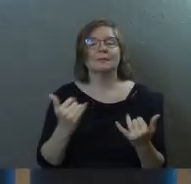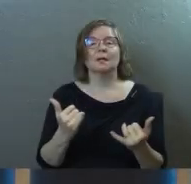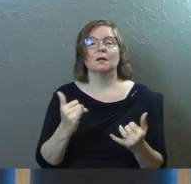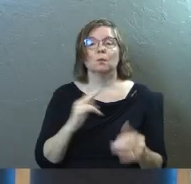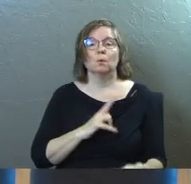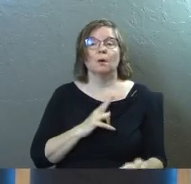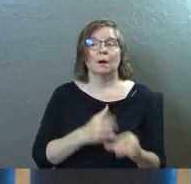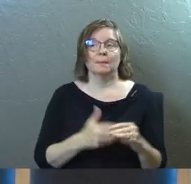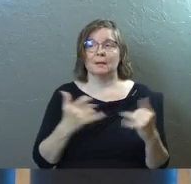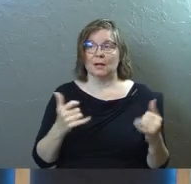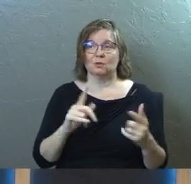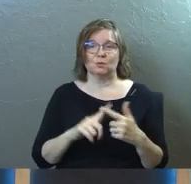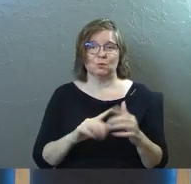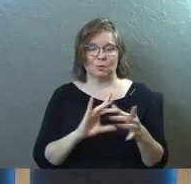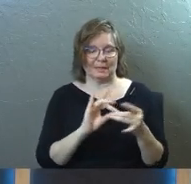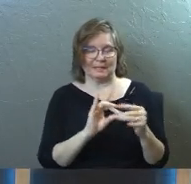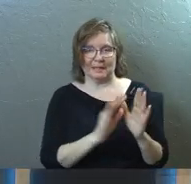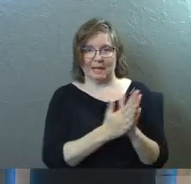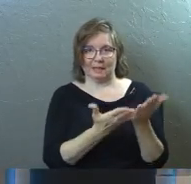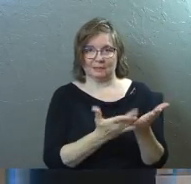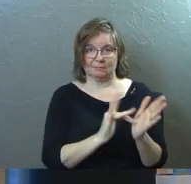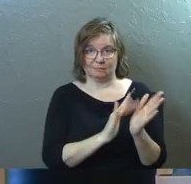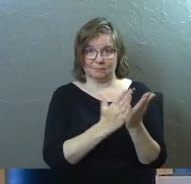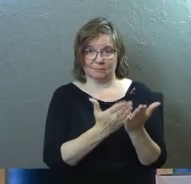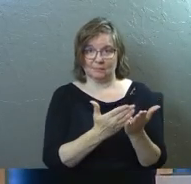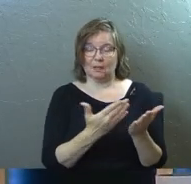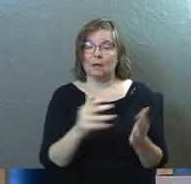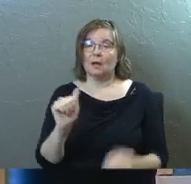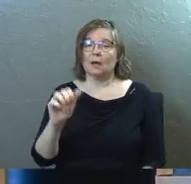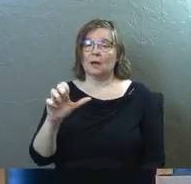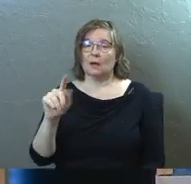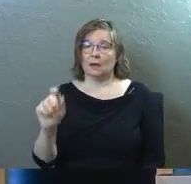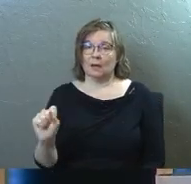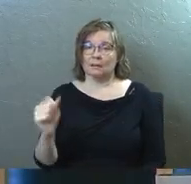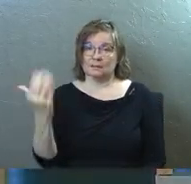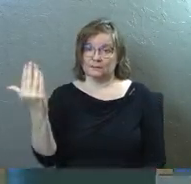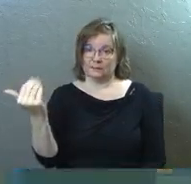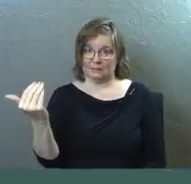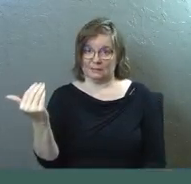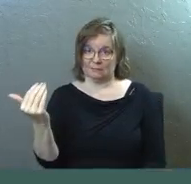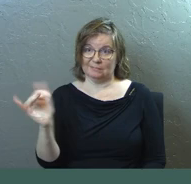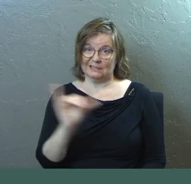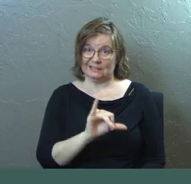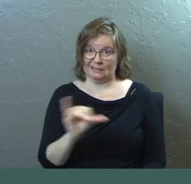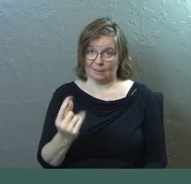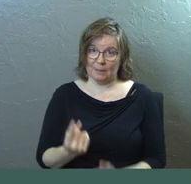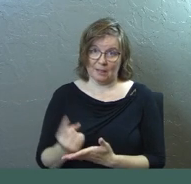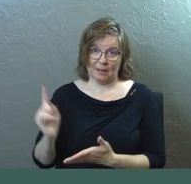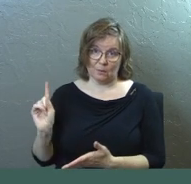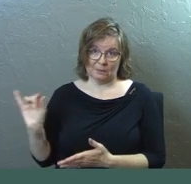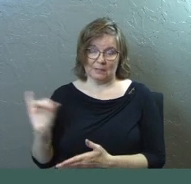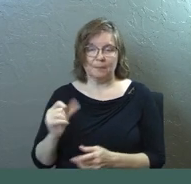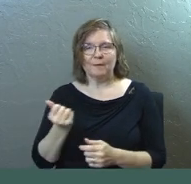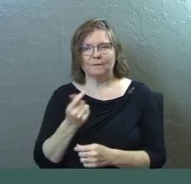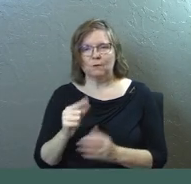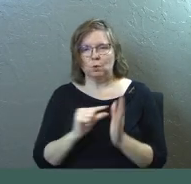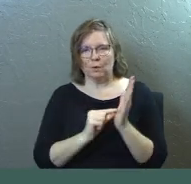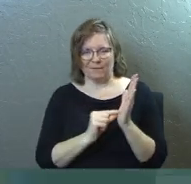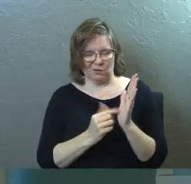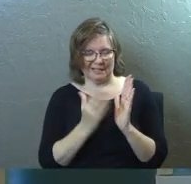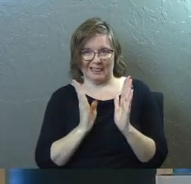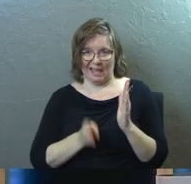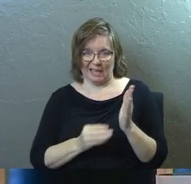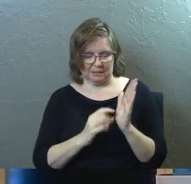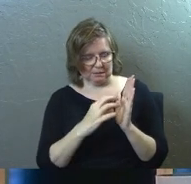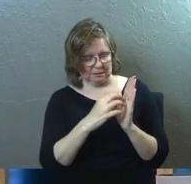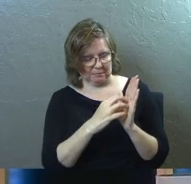So we're going to jump in right to the text. So if you open your Bibles, we're in Acts 15, which is where we were last week as well. But there's a few verses at the